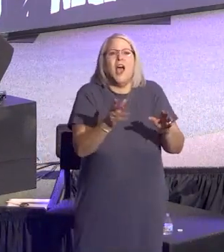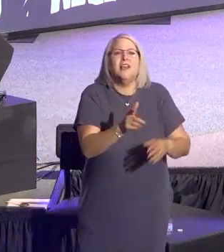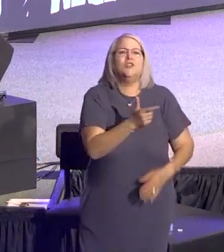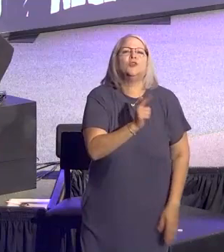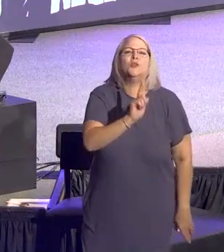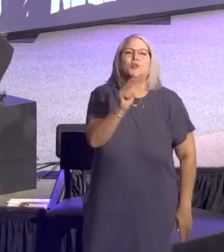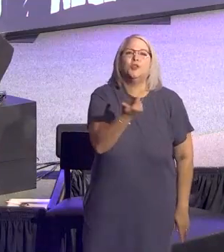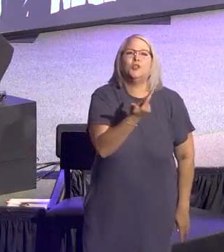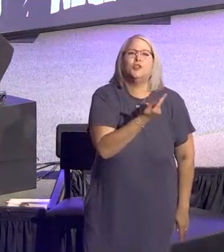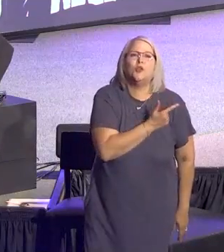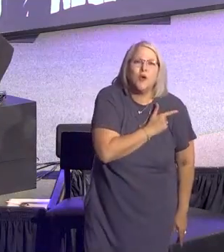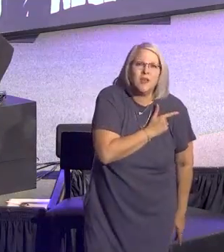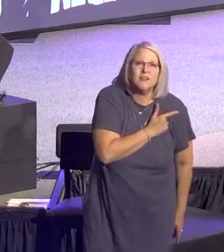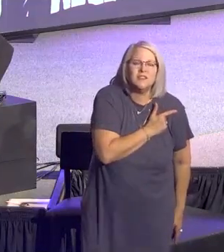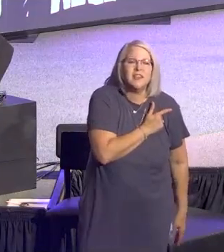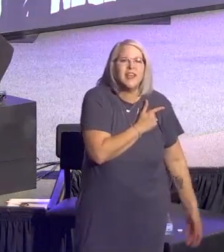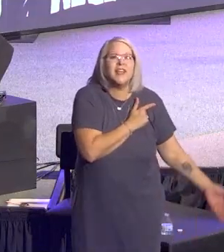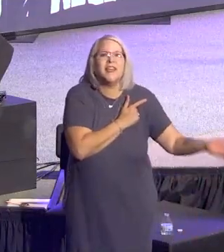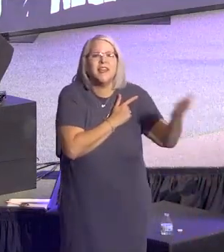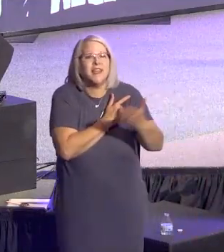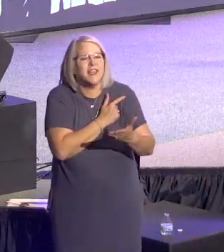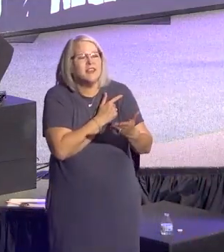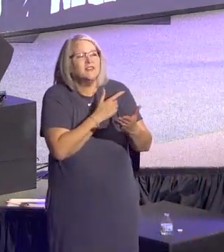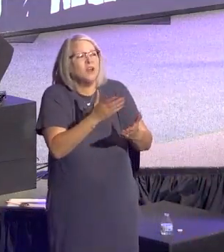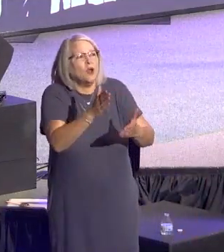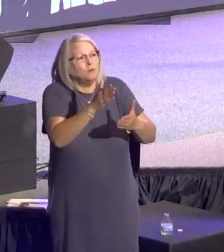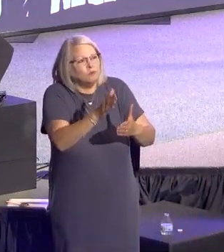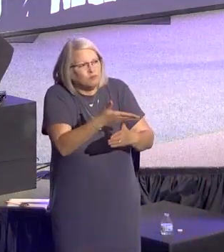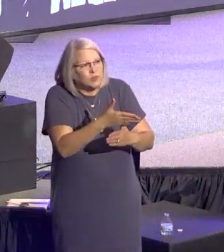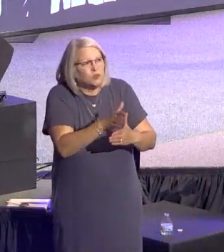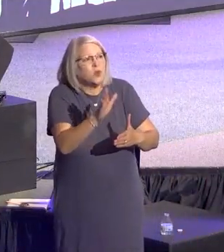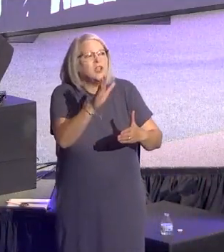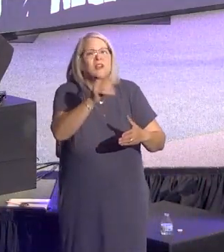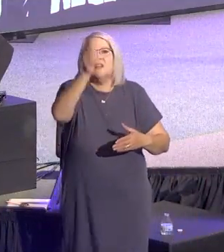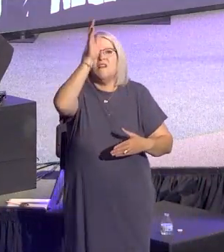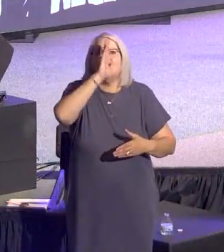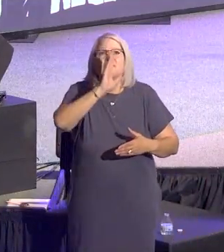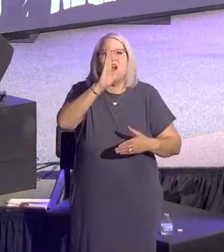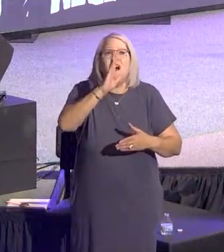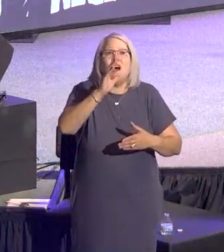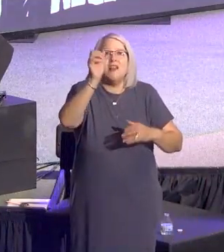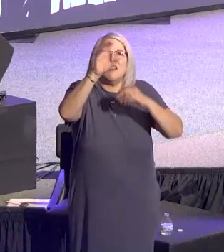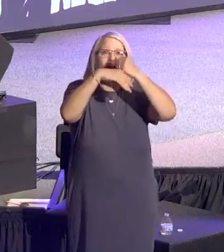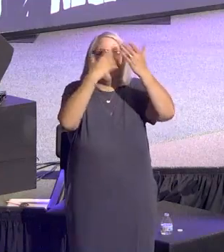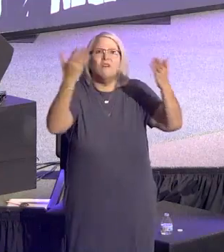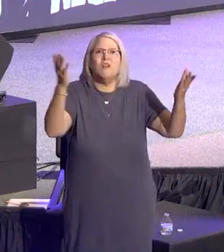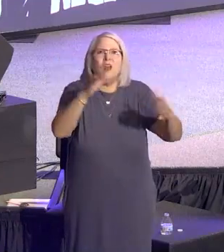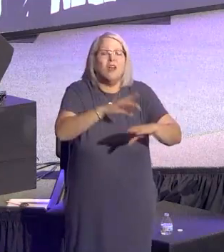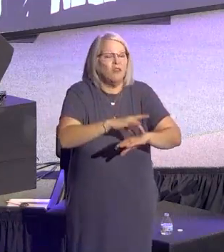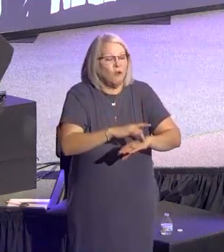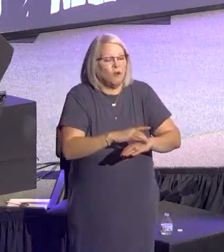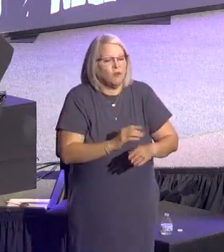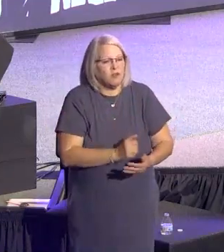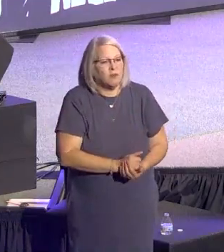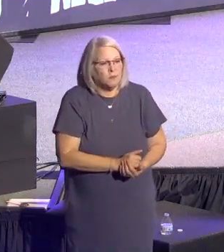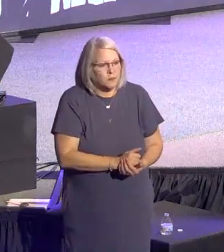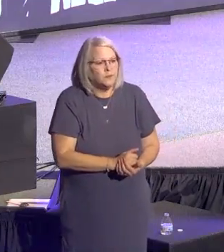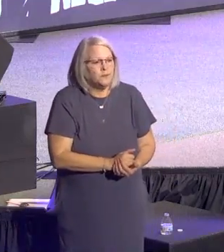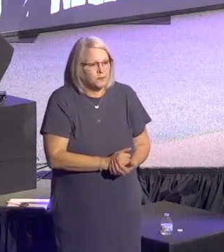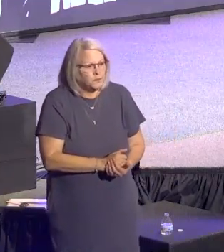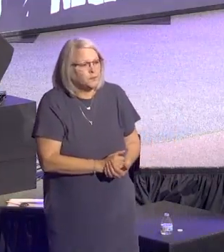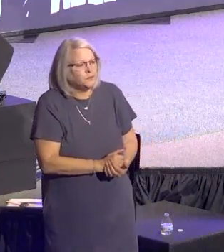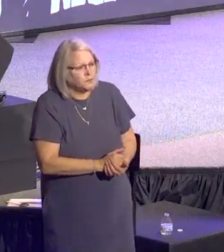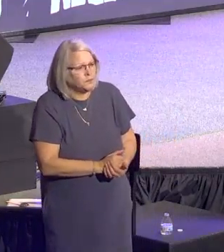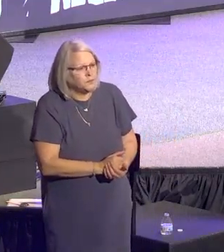God and the world. He's talking about repentance here. You know, to really come and repent of our sin takes humility.